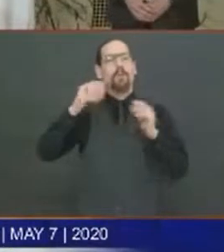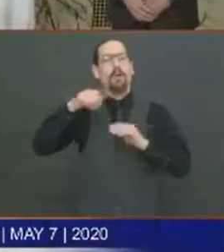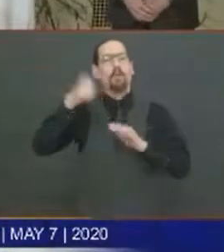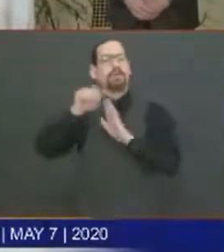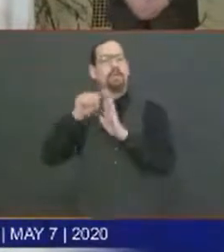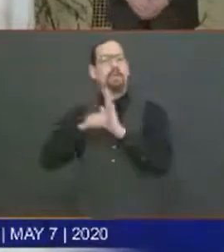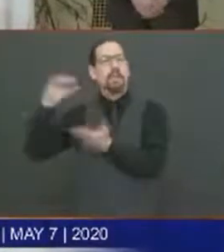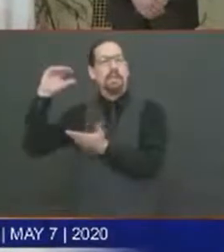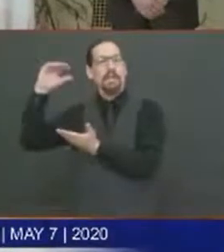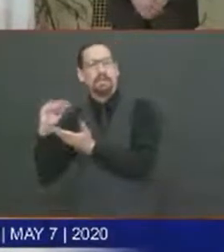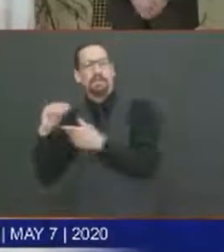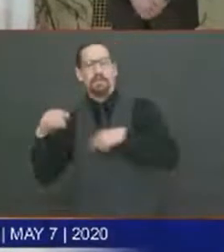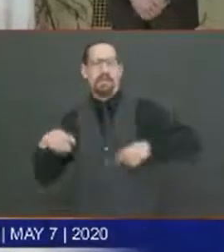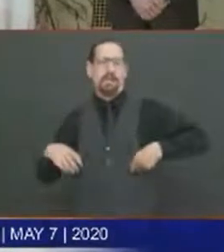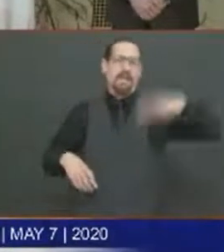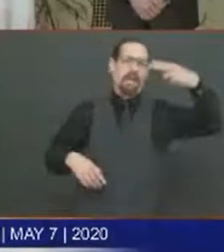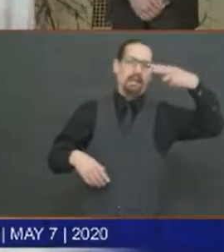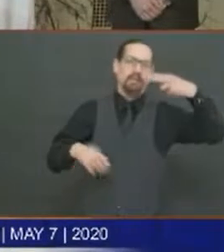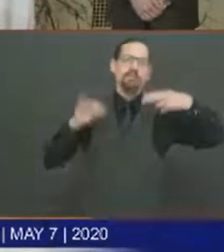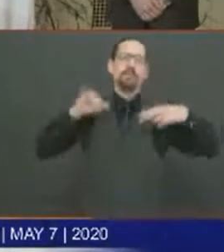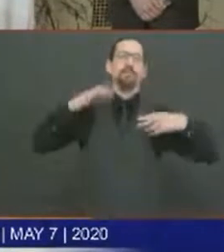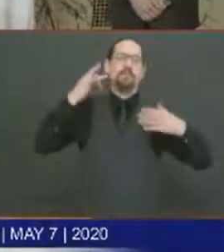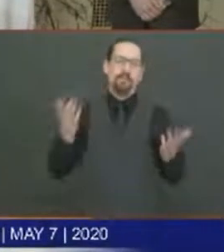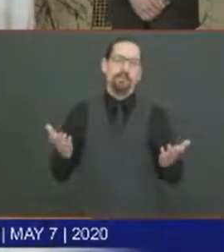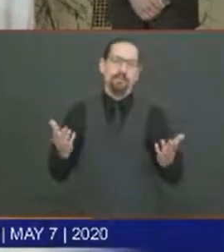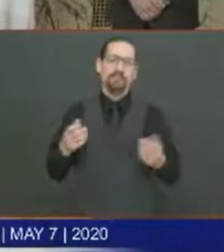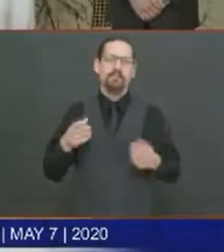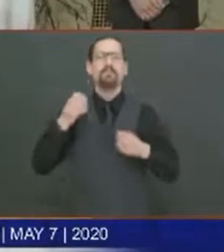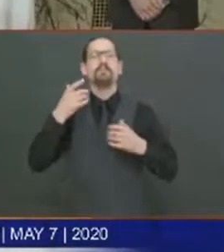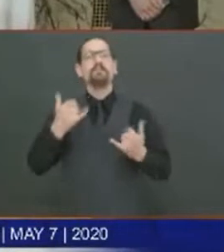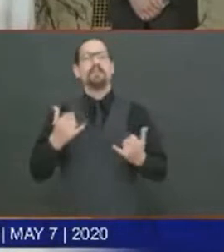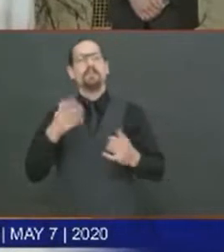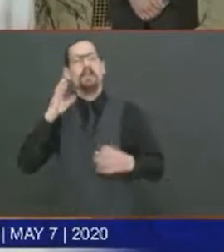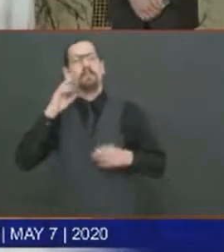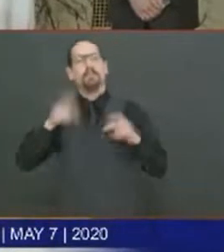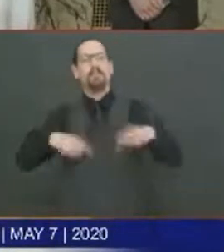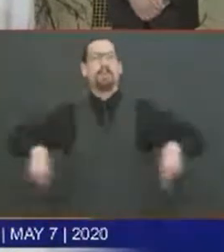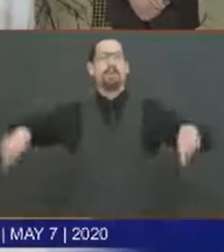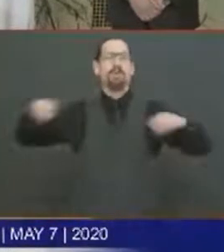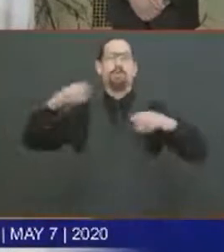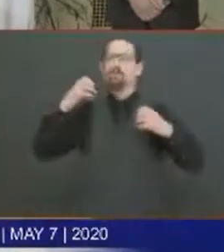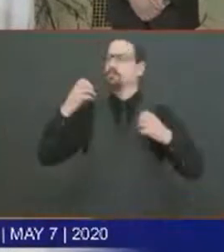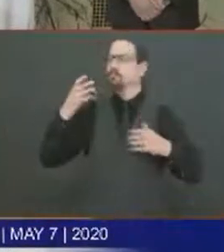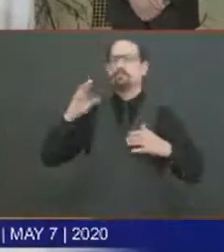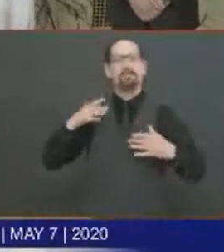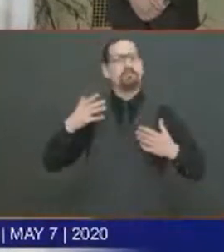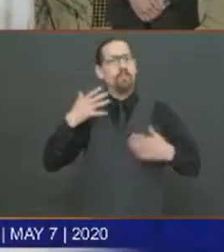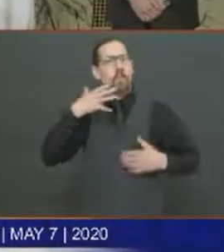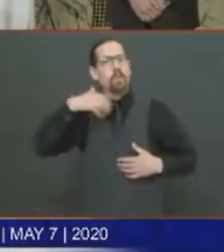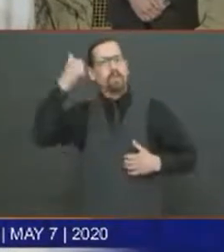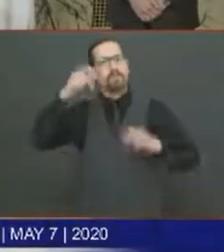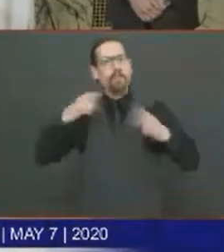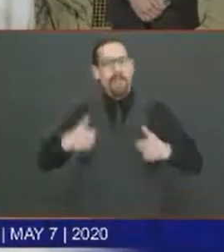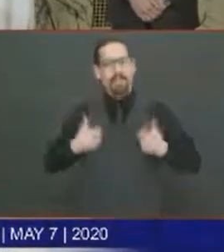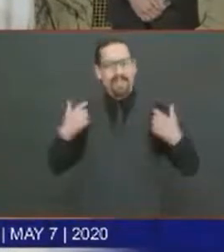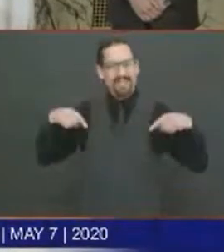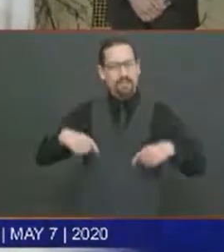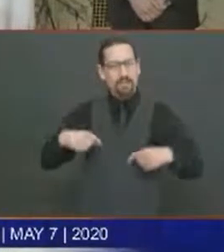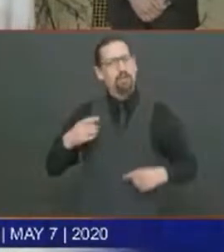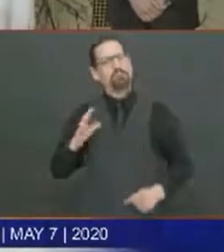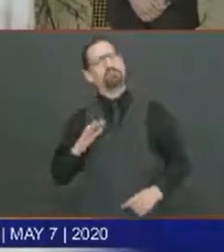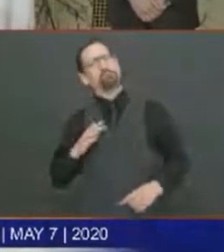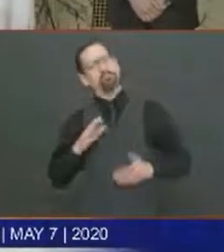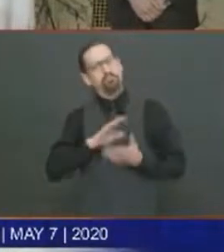older adults is occurring in Rhode Island. This context, as I've said, the challenges faced by